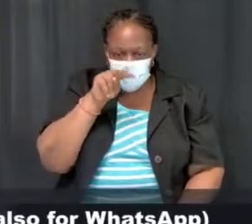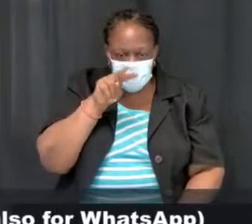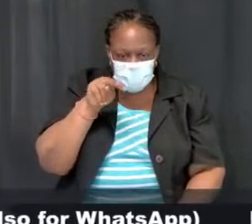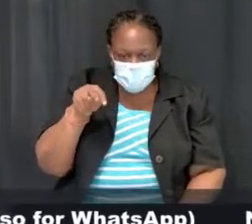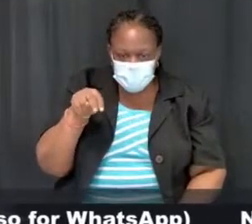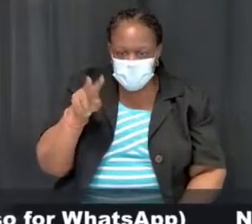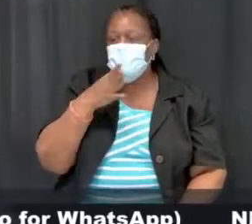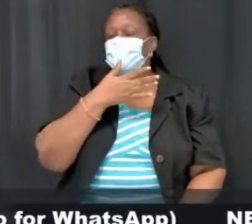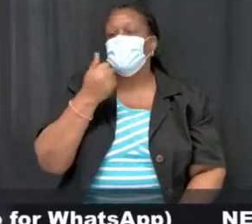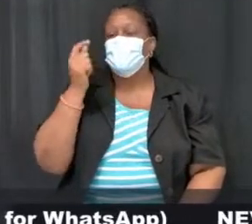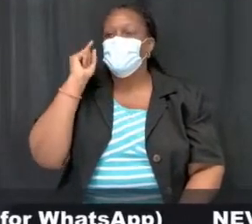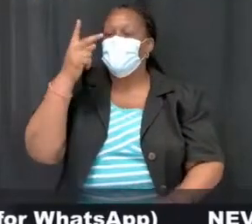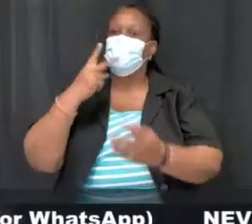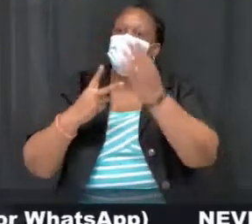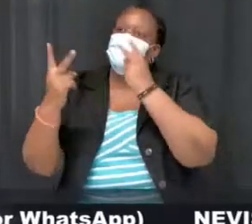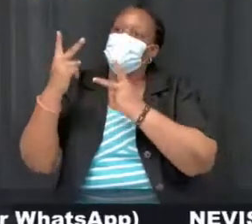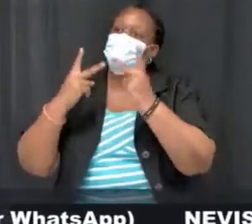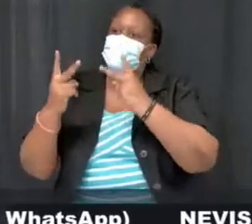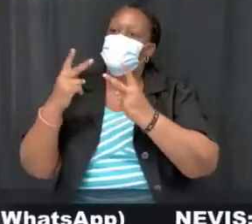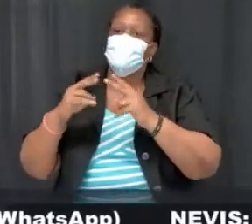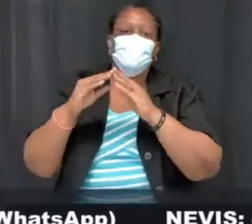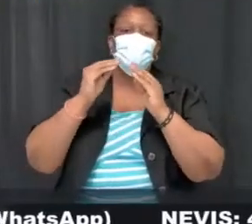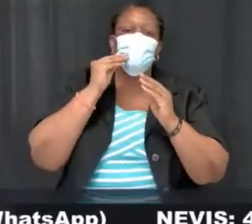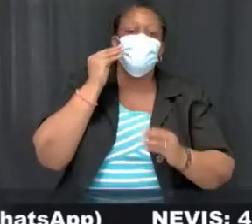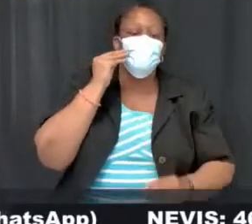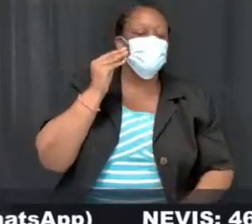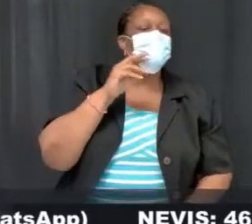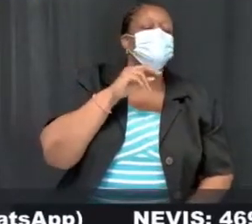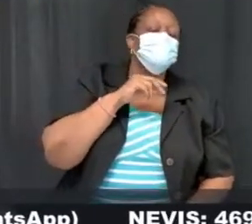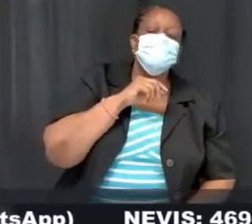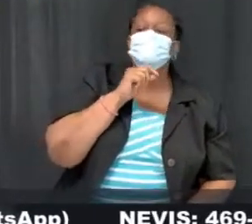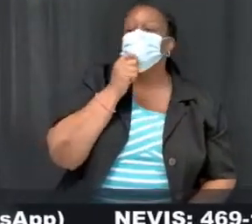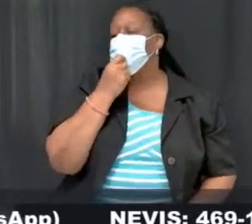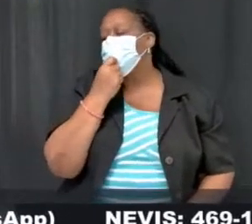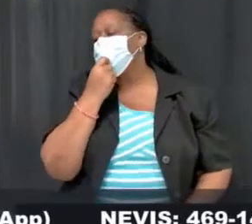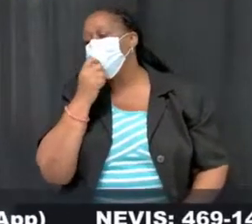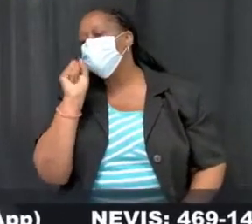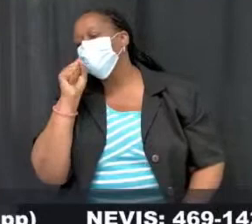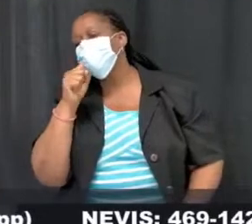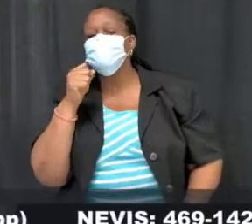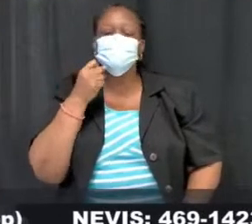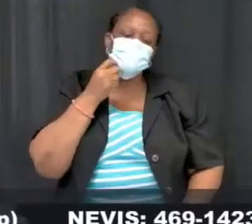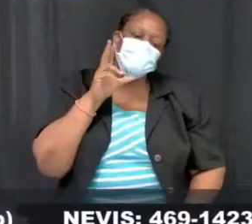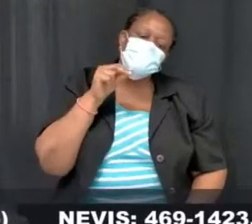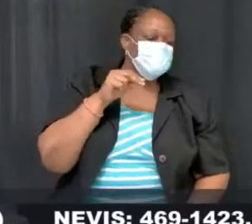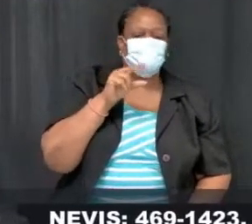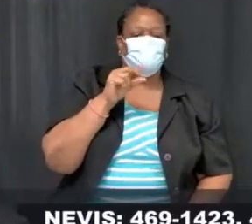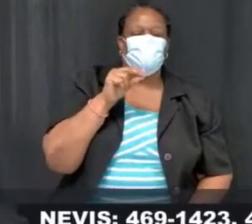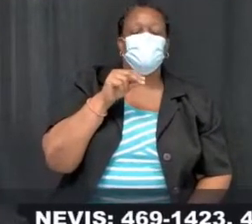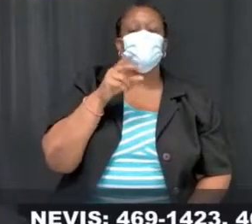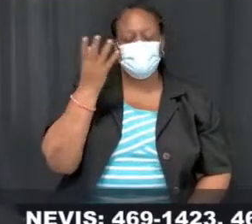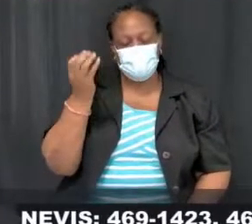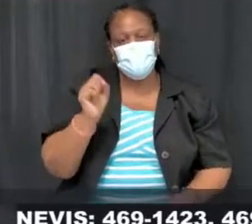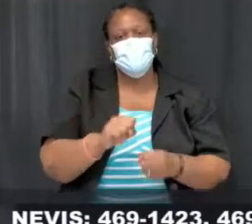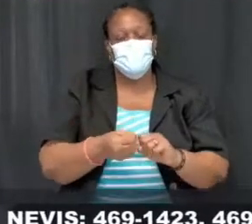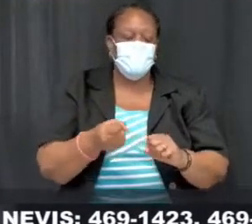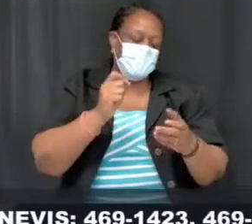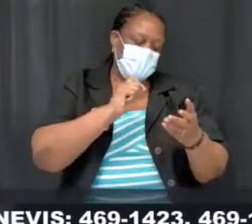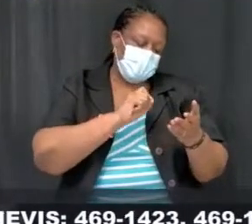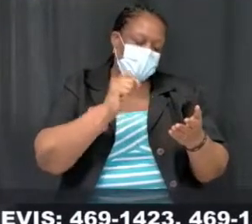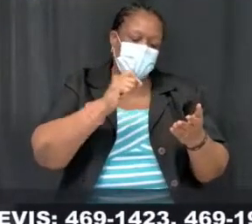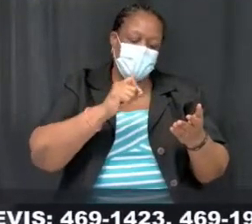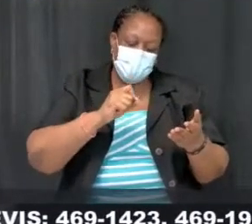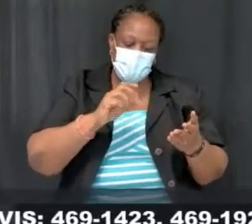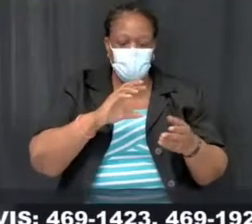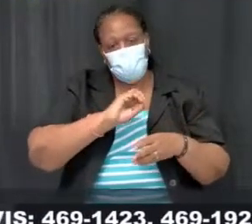property and inspect it, and then you will be notified whether or not your application was successful.